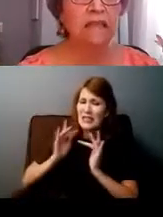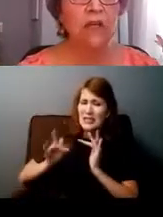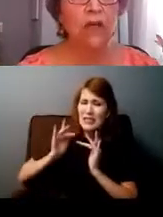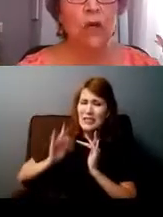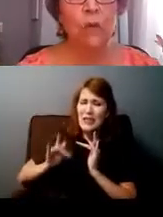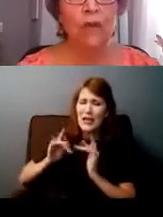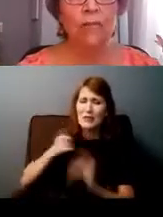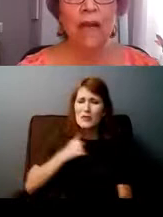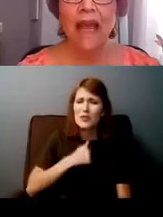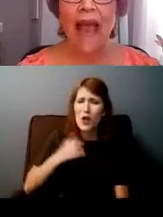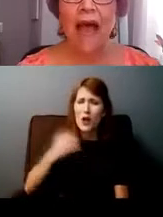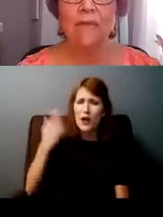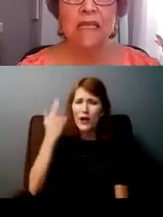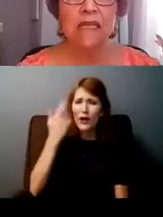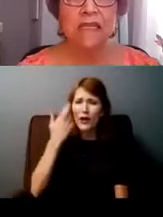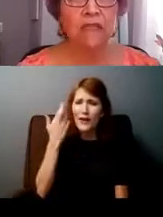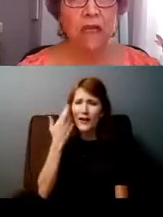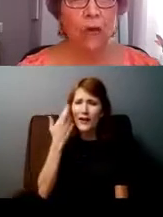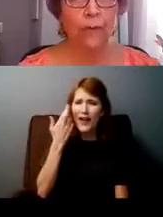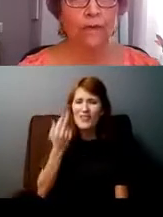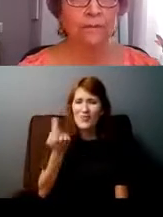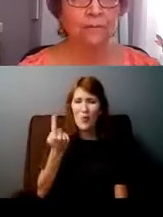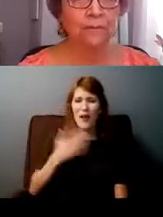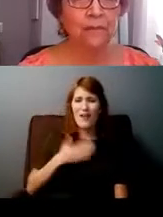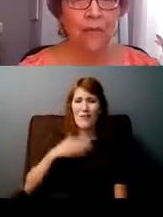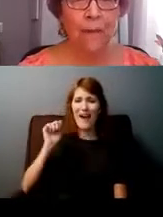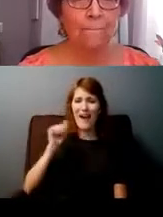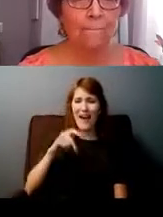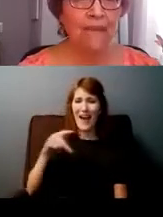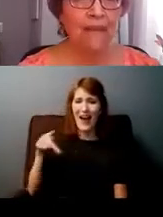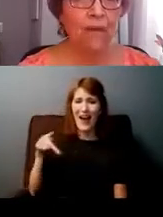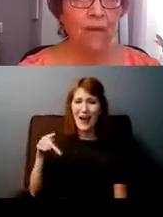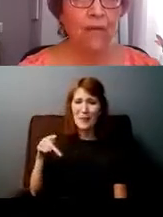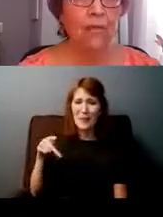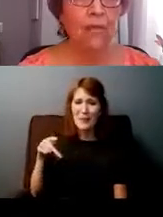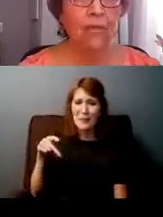my apps is still open.